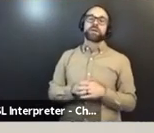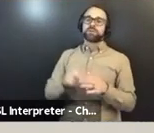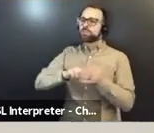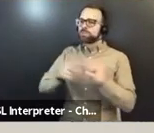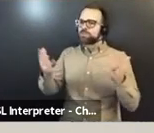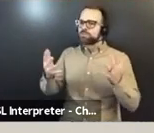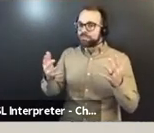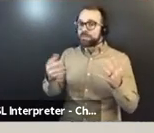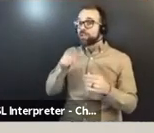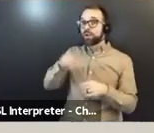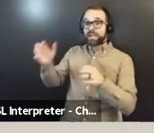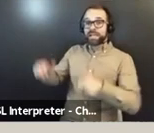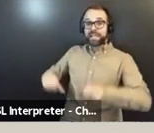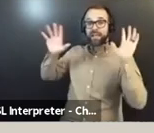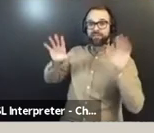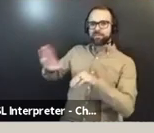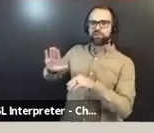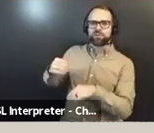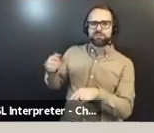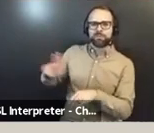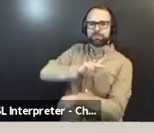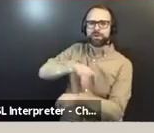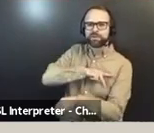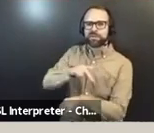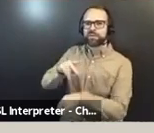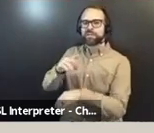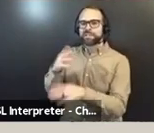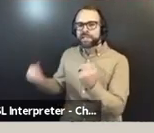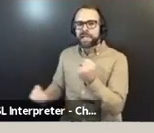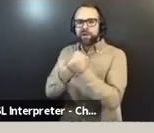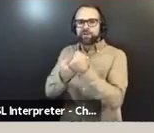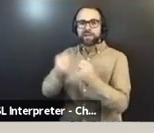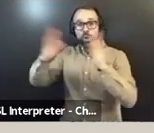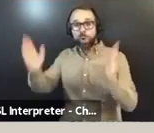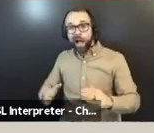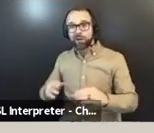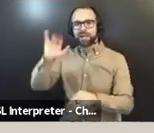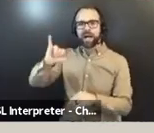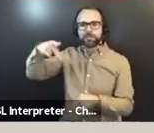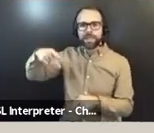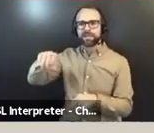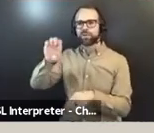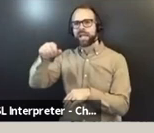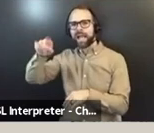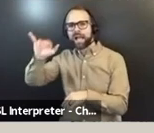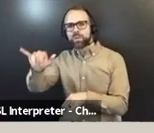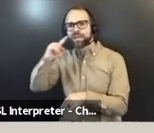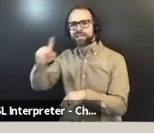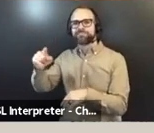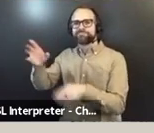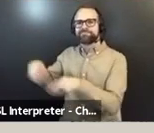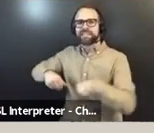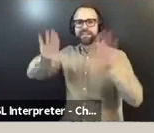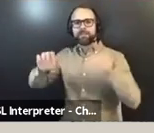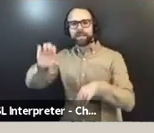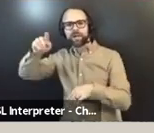you don't have to give up personal guarantees or your house or your IP or equity to secure funding. And so for us,